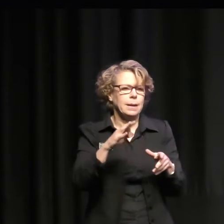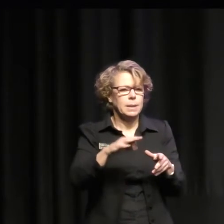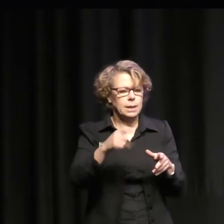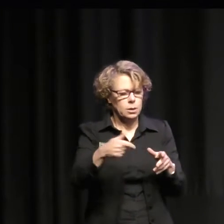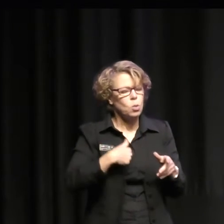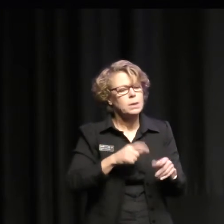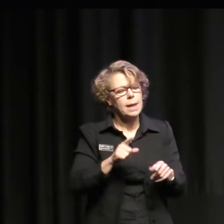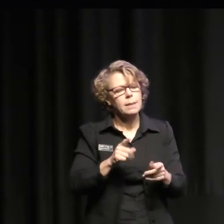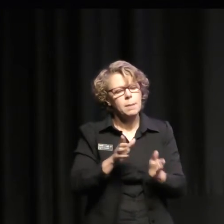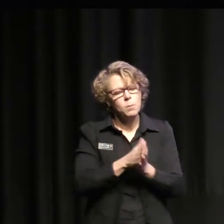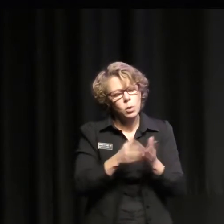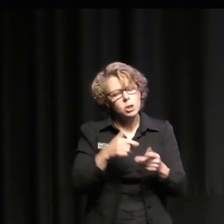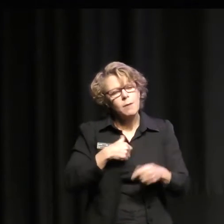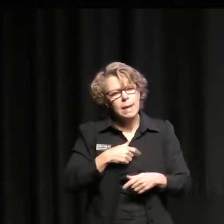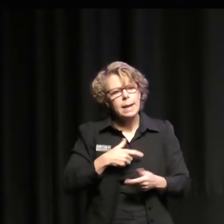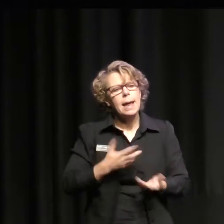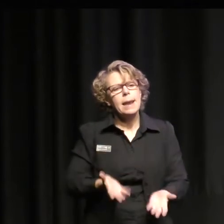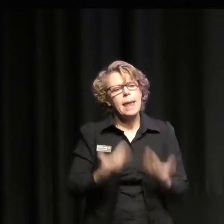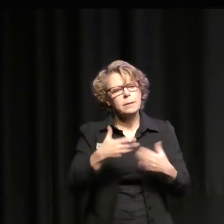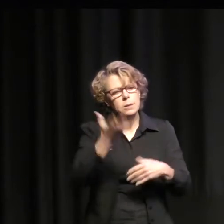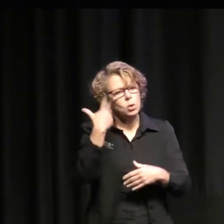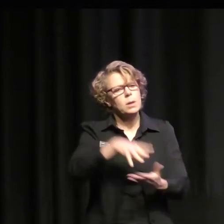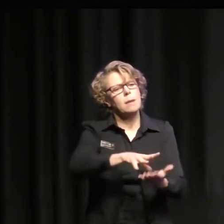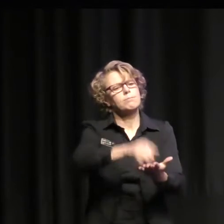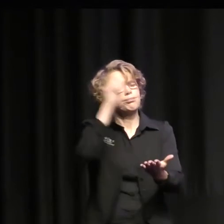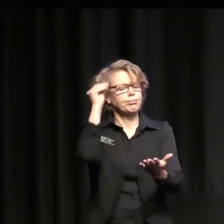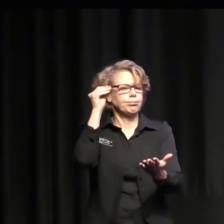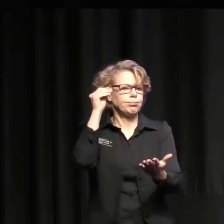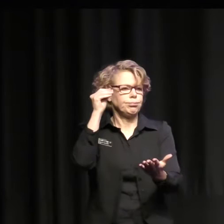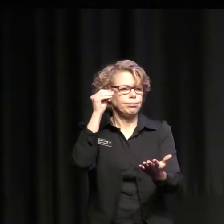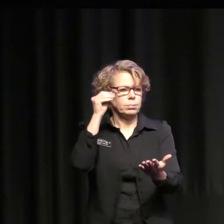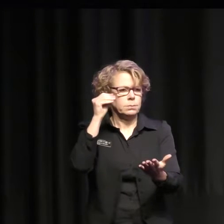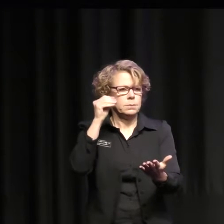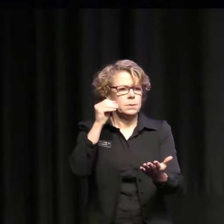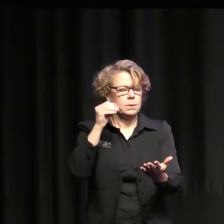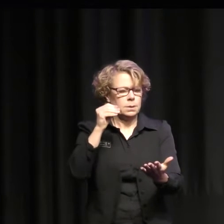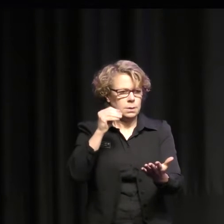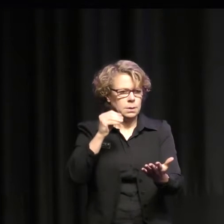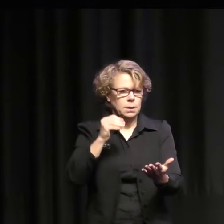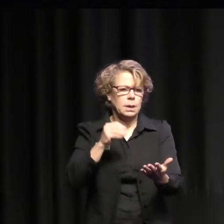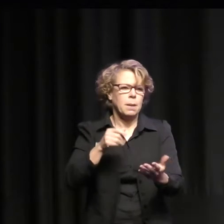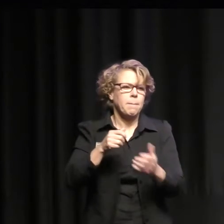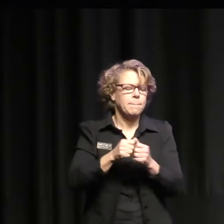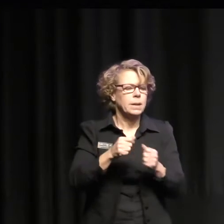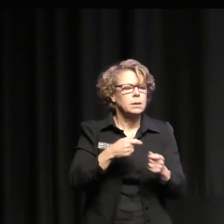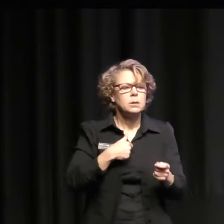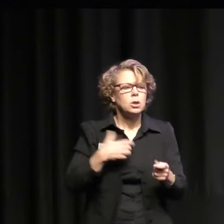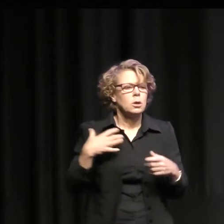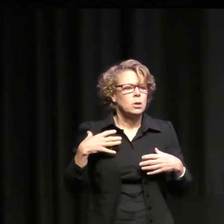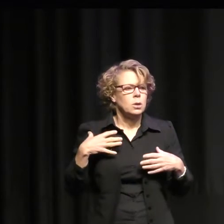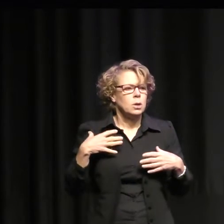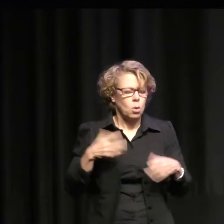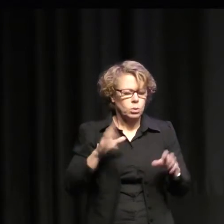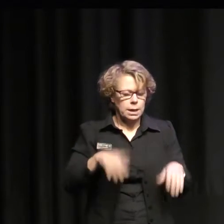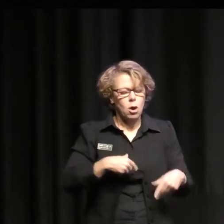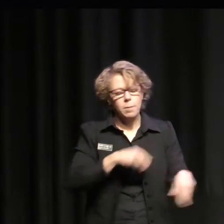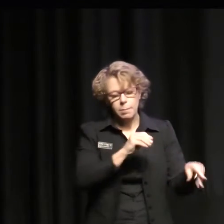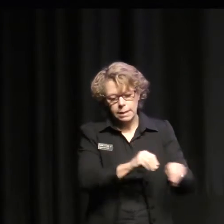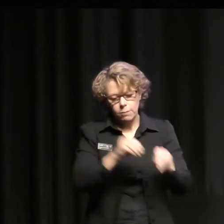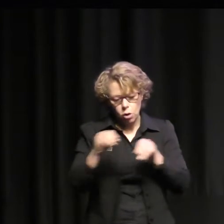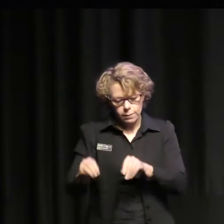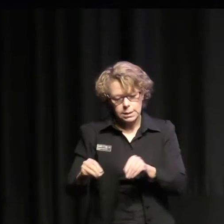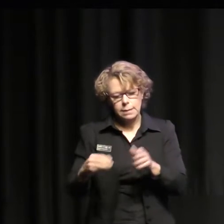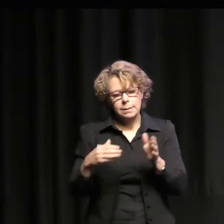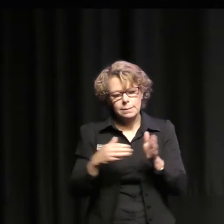understood. It's had a life that I could never have anticipated. It's been translated into 19